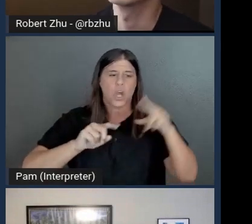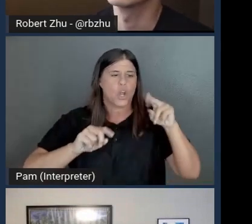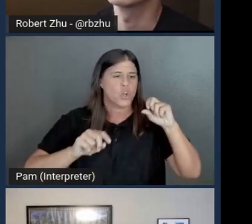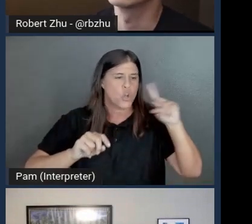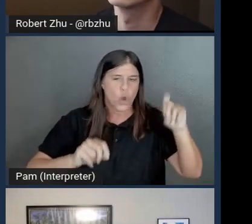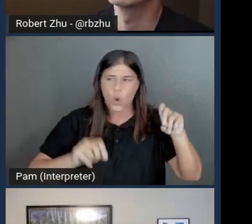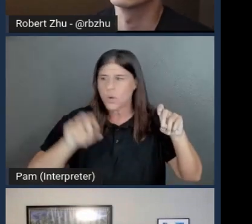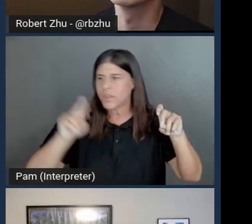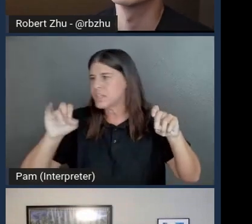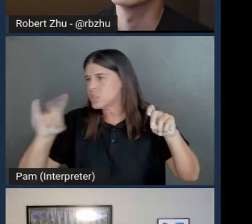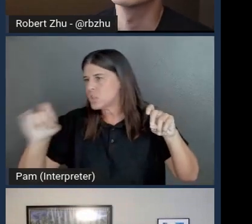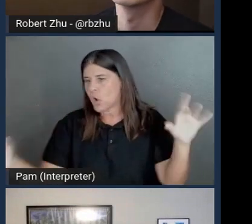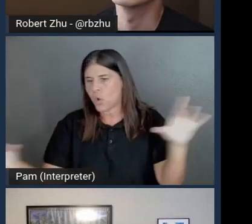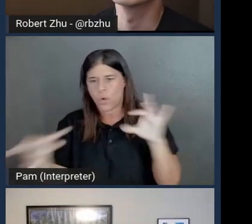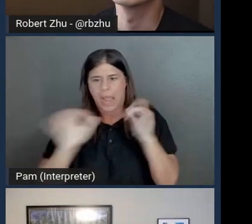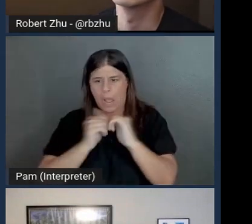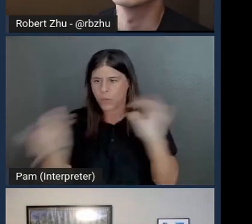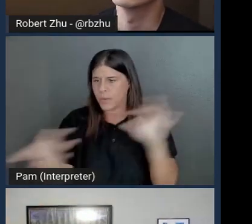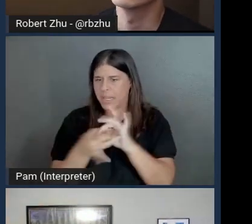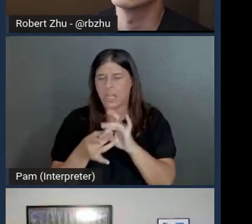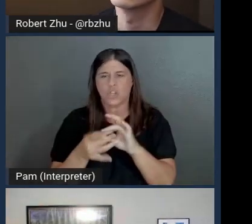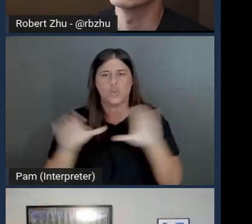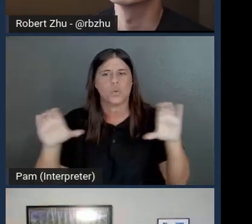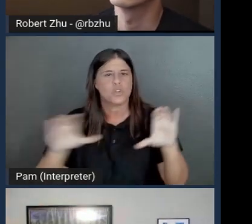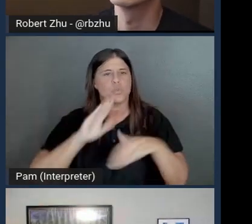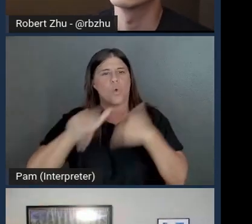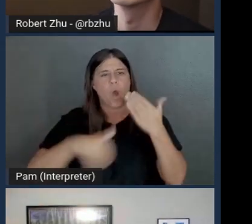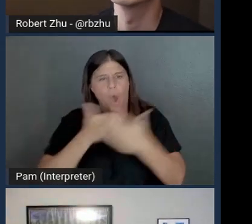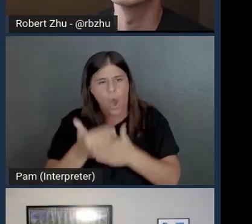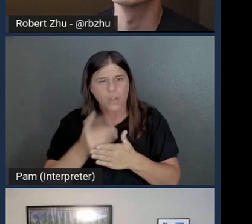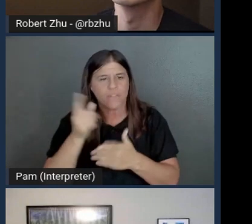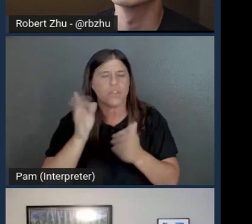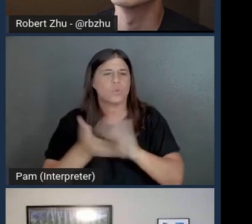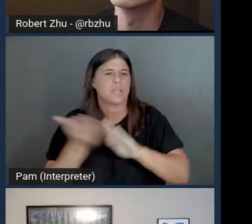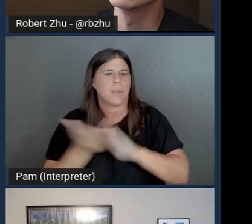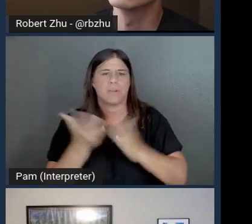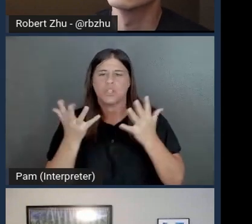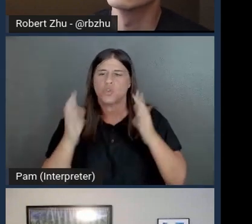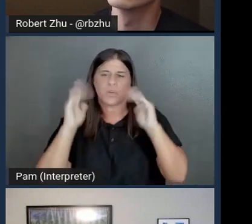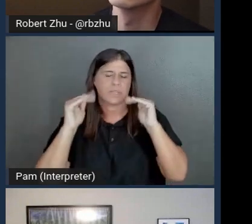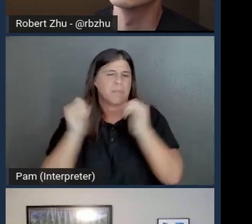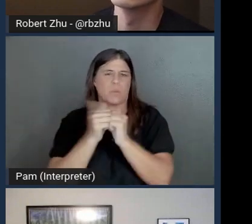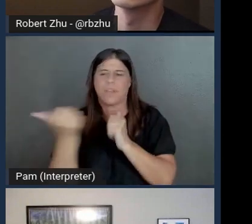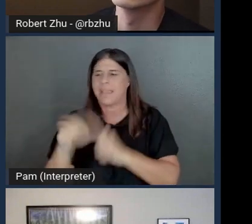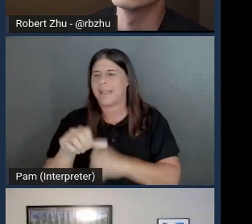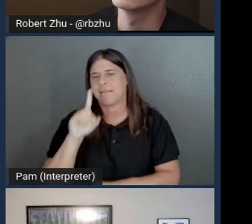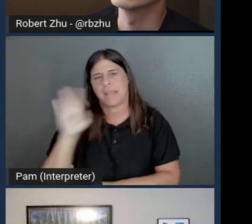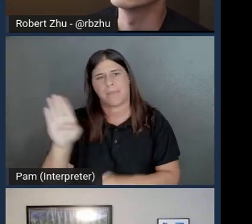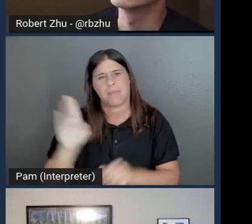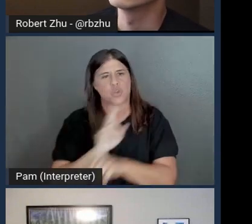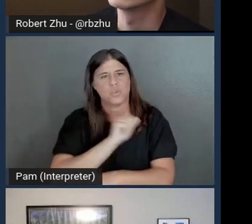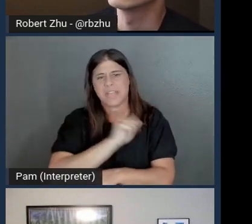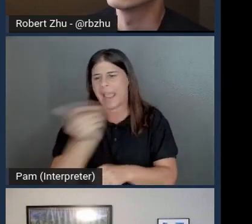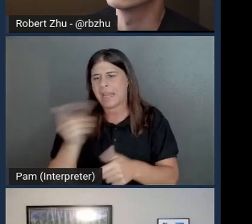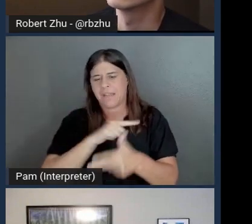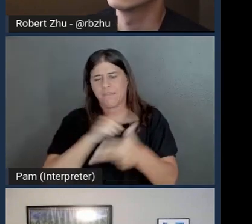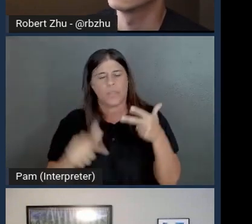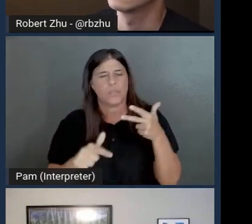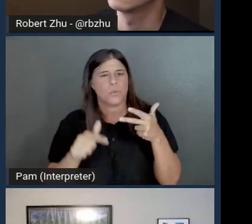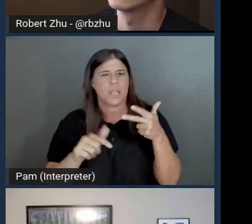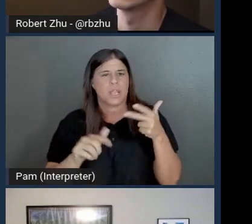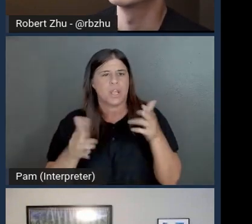things of that nature. So you can perform all of the sort of CRUD operations that you would expect on any database using any of the three query languages that we support